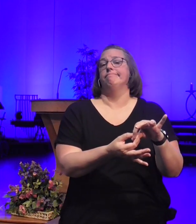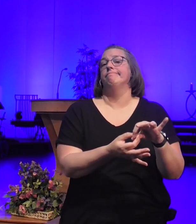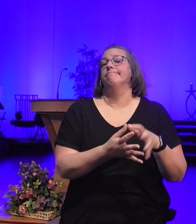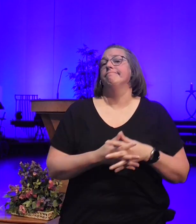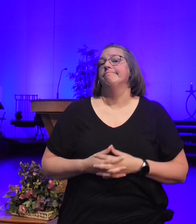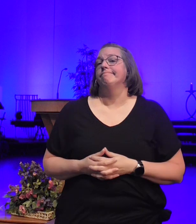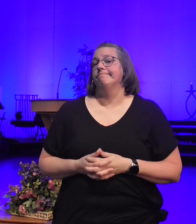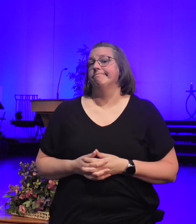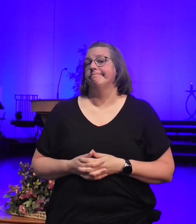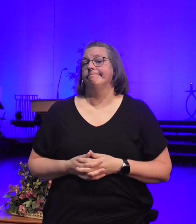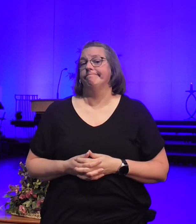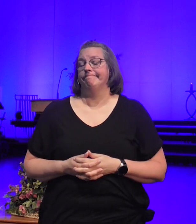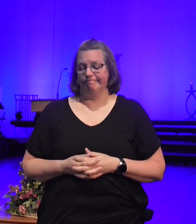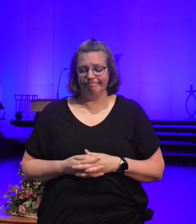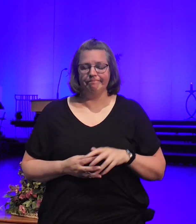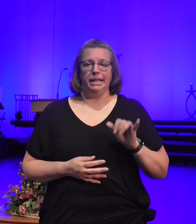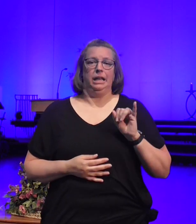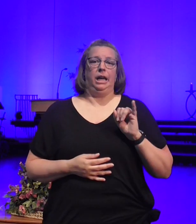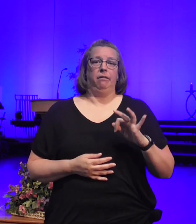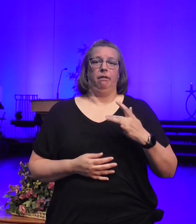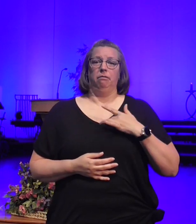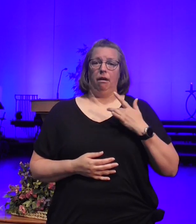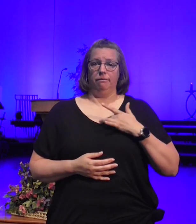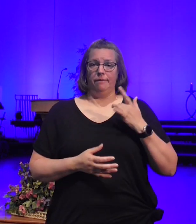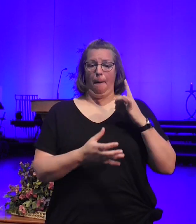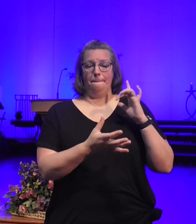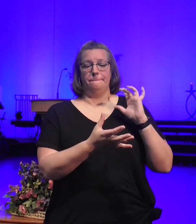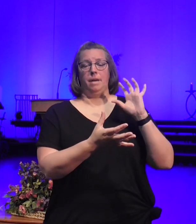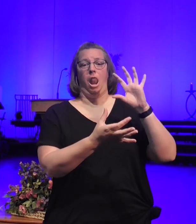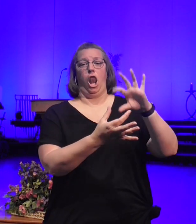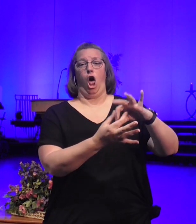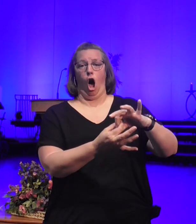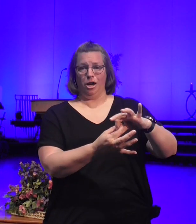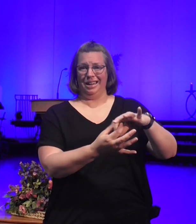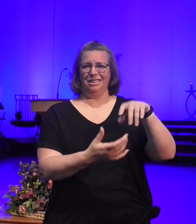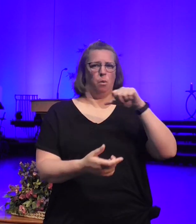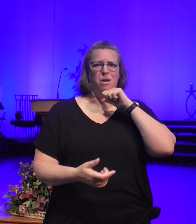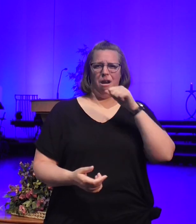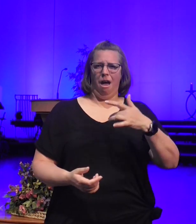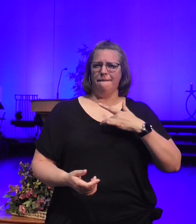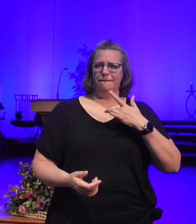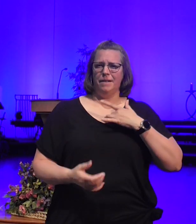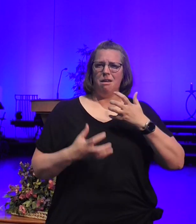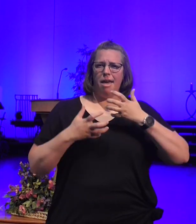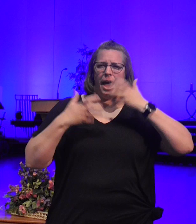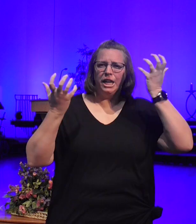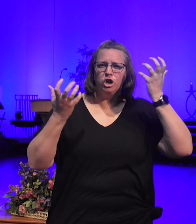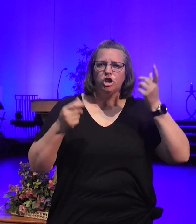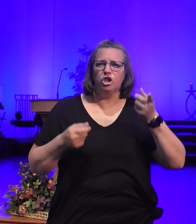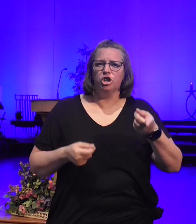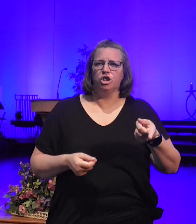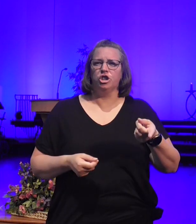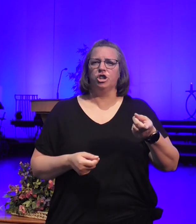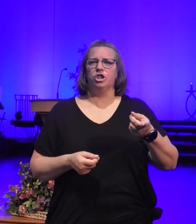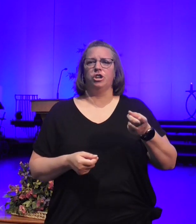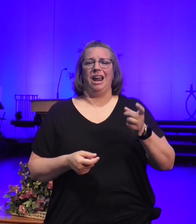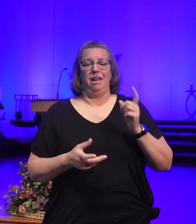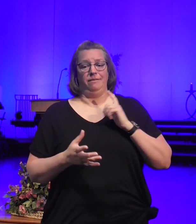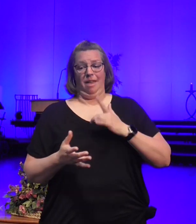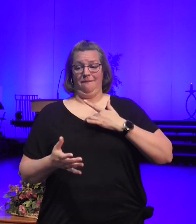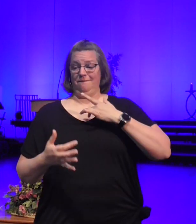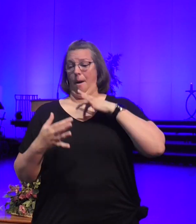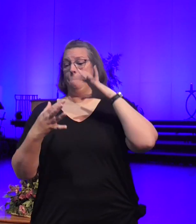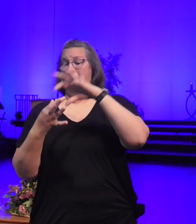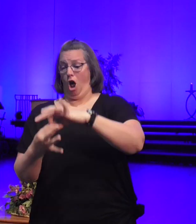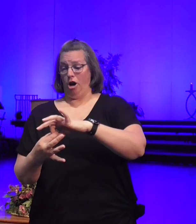If they felt a sense of belonging, they might not reach out in anger towards each other. If they felt a sense of belonging, they might not